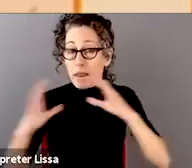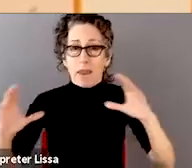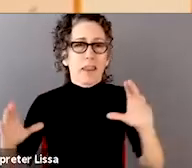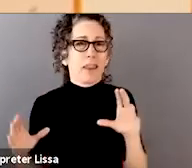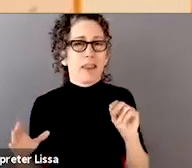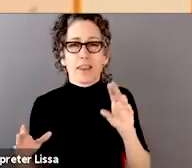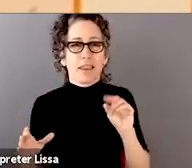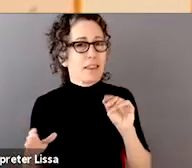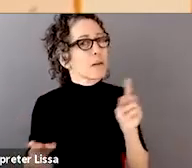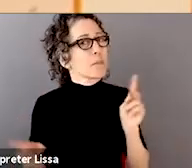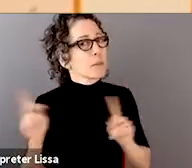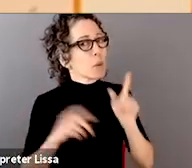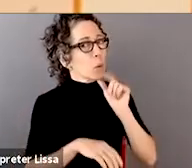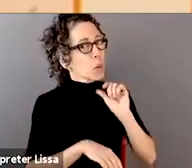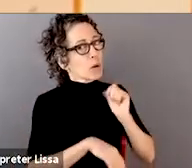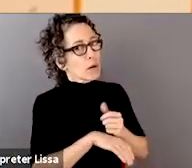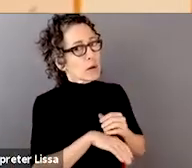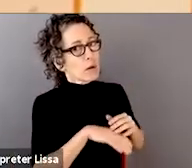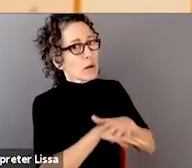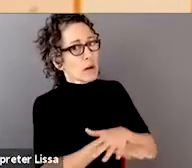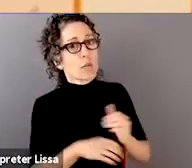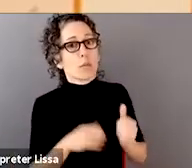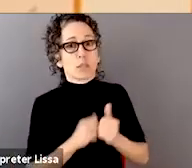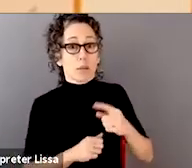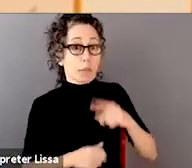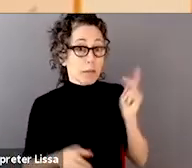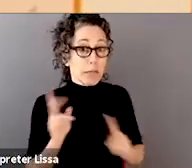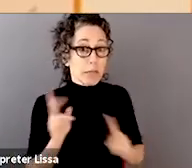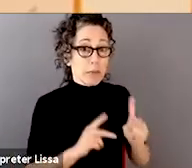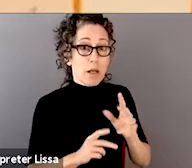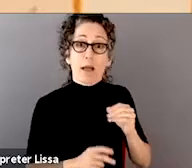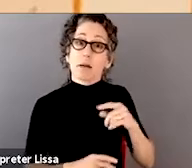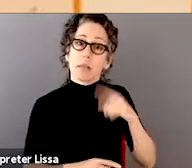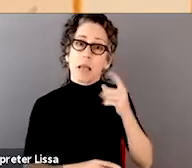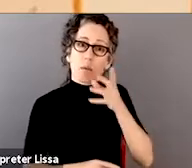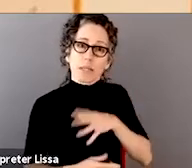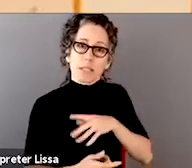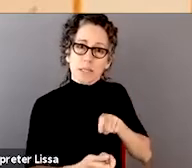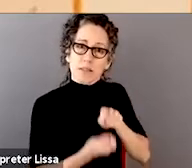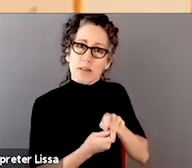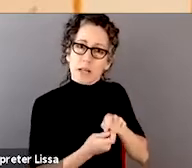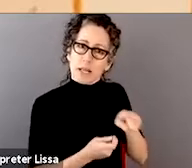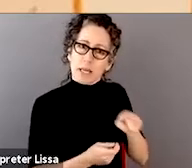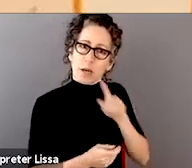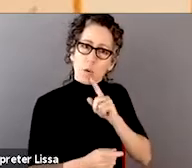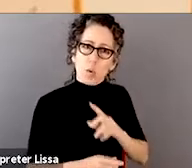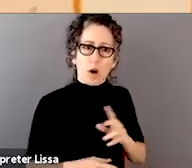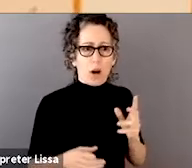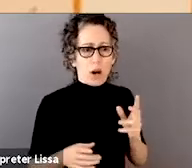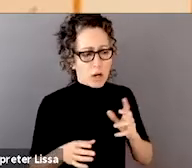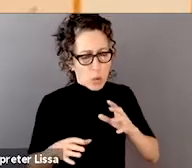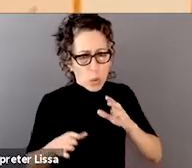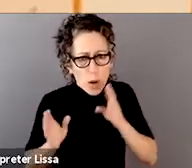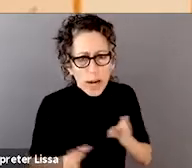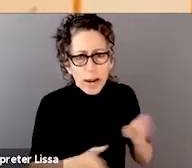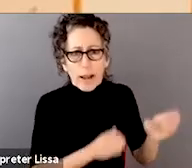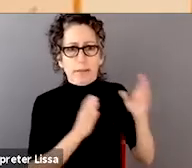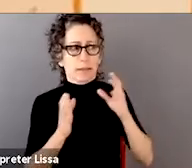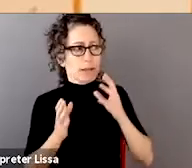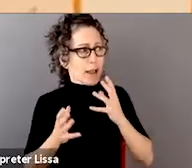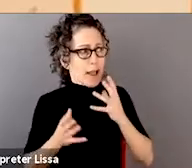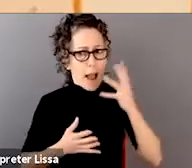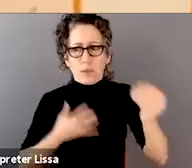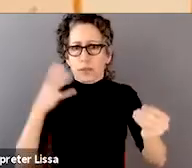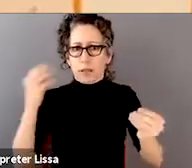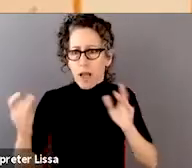be mostly Black people and Black women in particular who were in the room, who were organizing, who were out doing